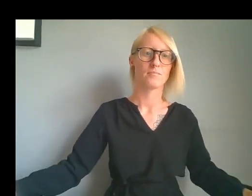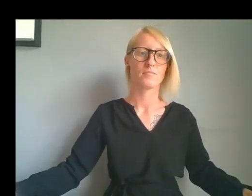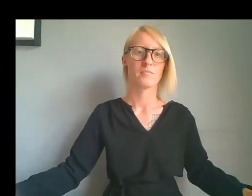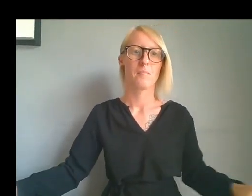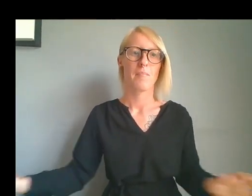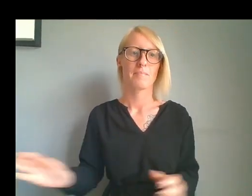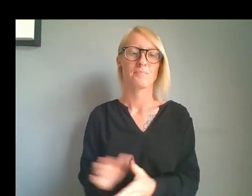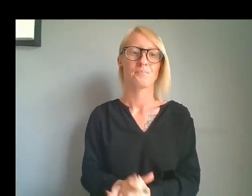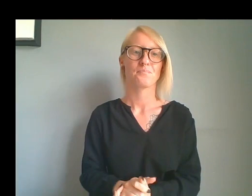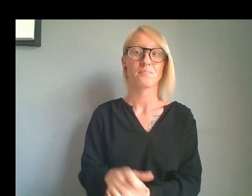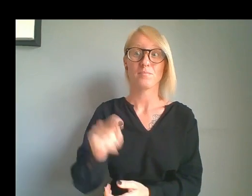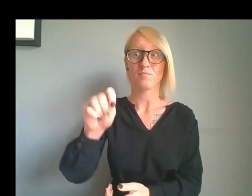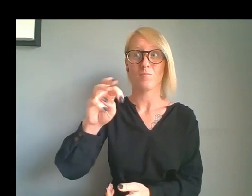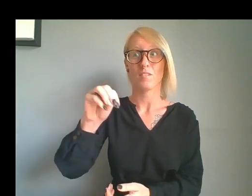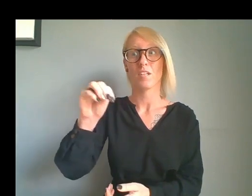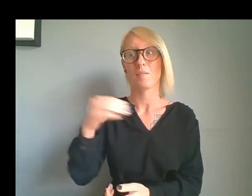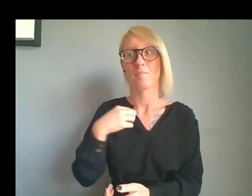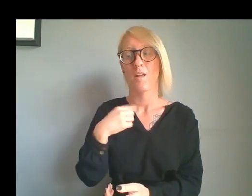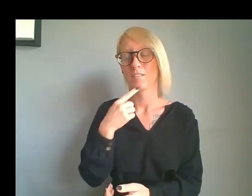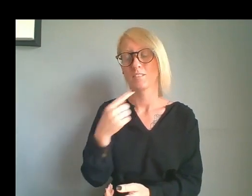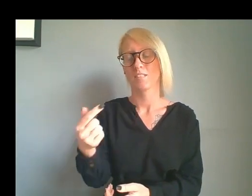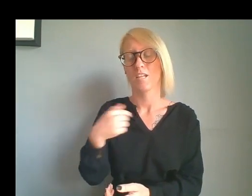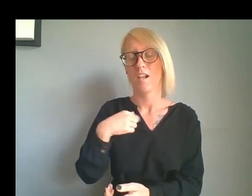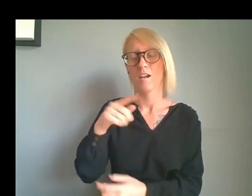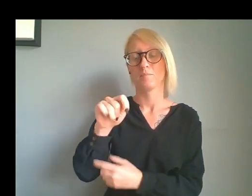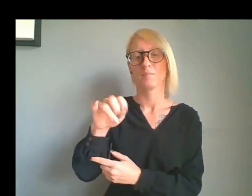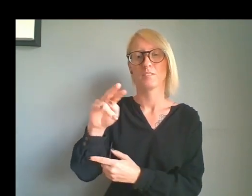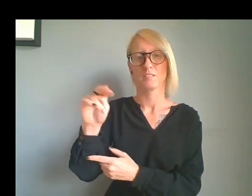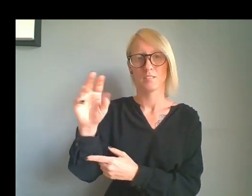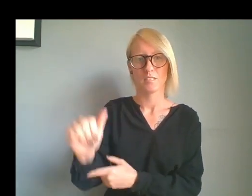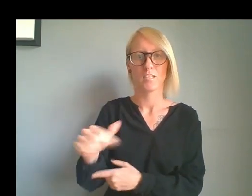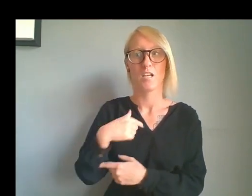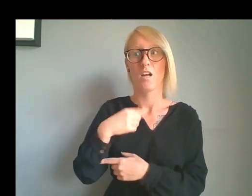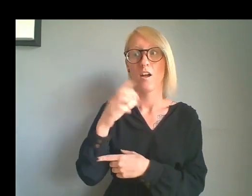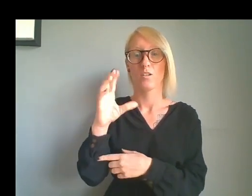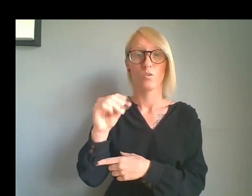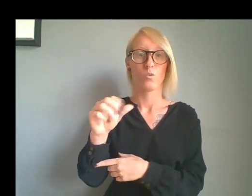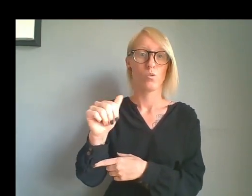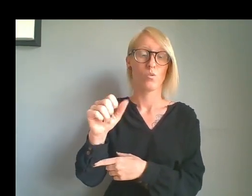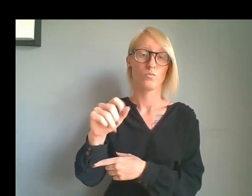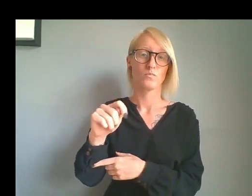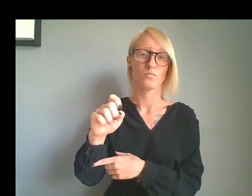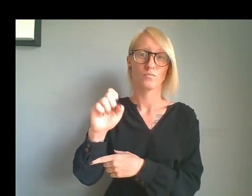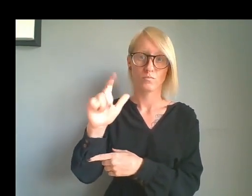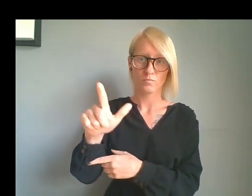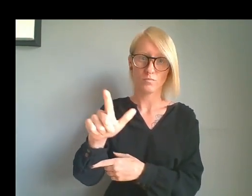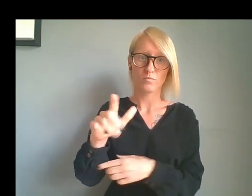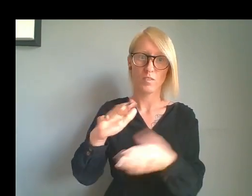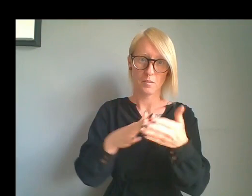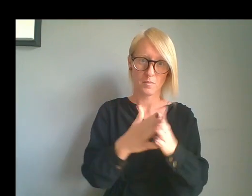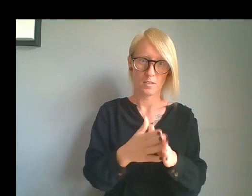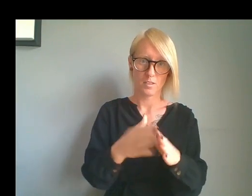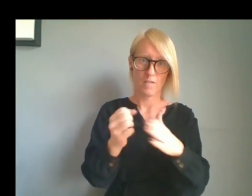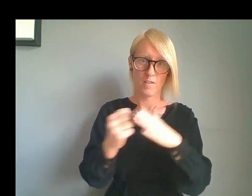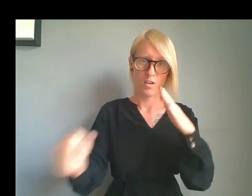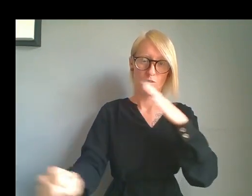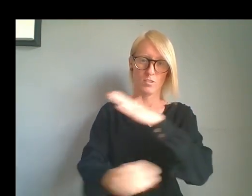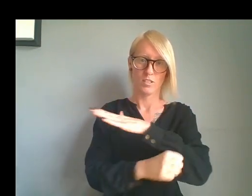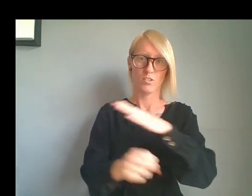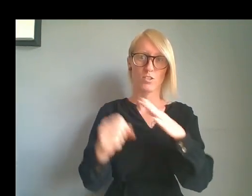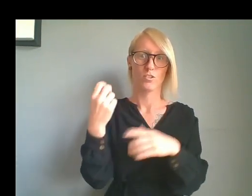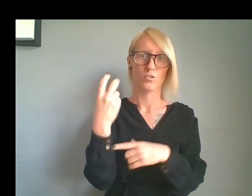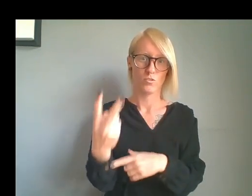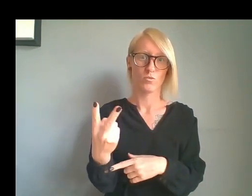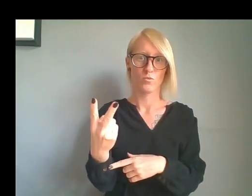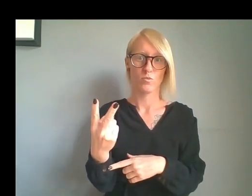As Tom said, my name is Tina Arnoldi. I'm with Coastal Community Foundation, and I have 2 business cards for you today. If you